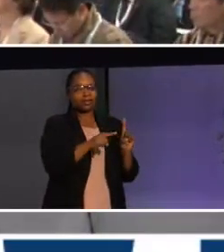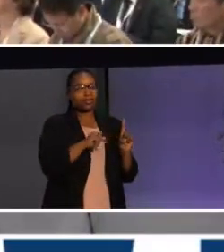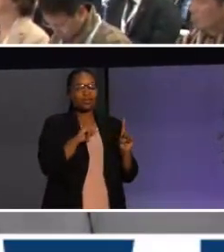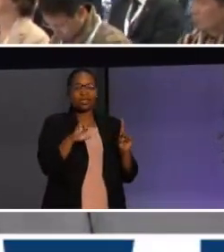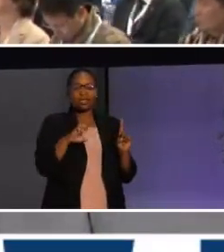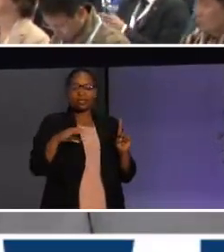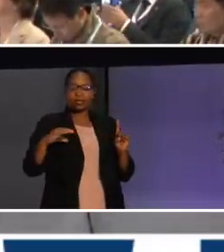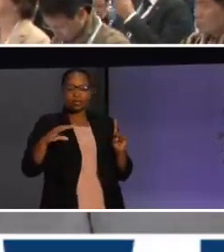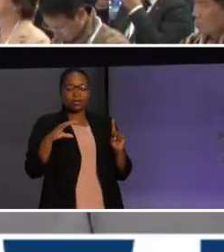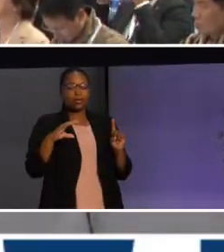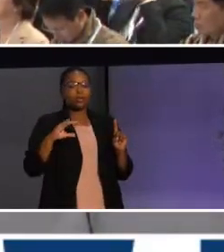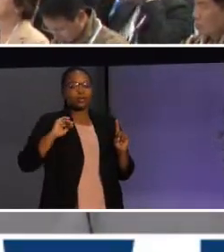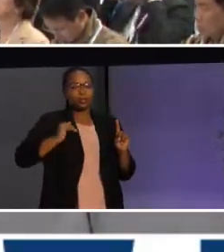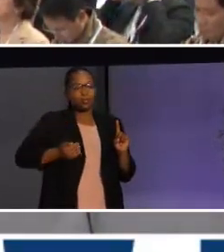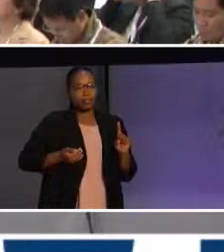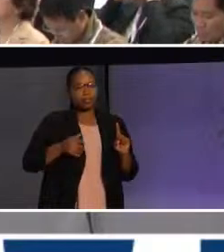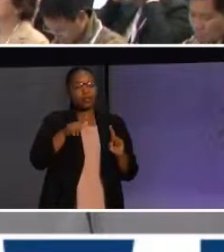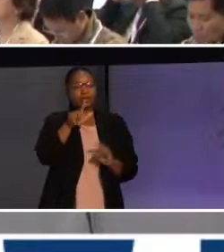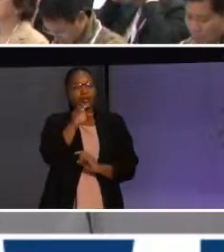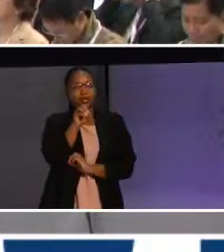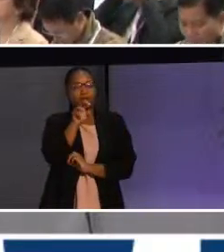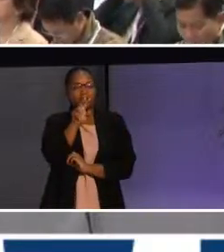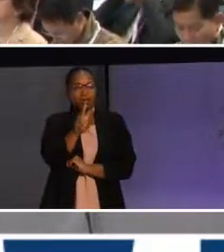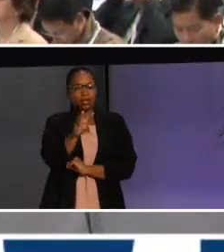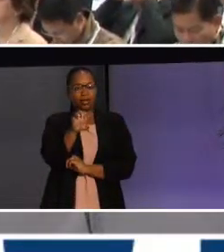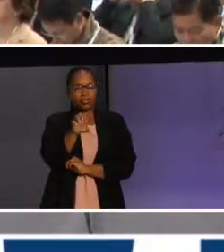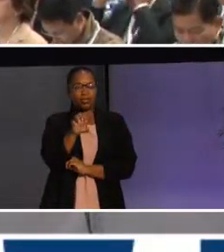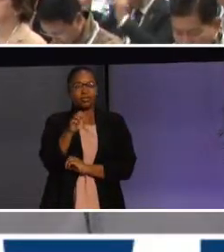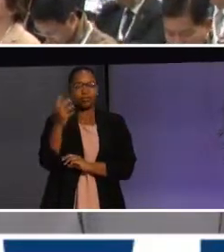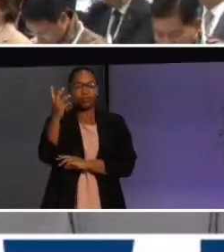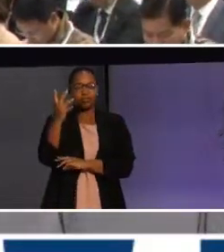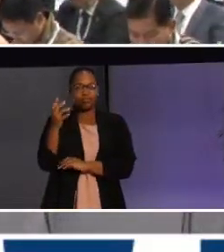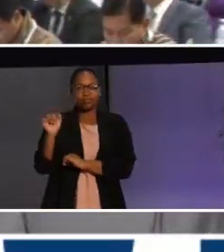to deliver the opening remarks, please.